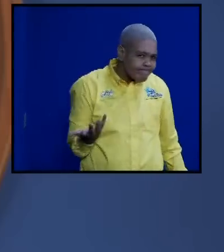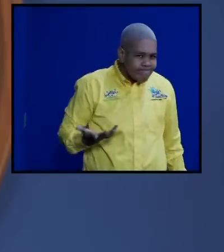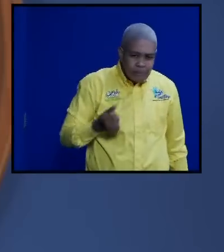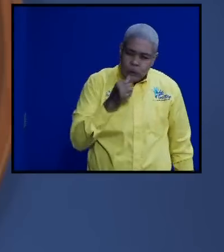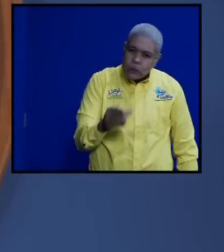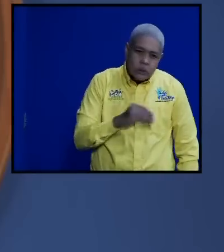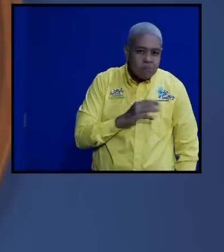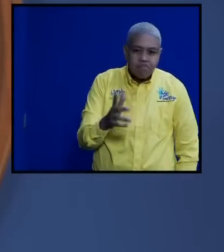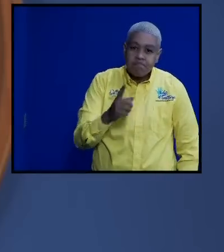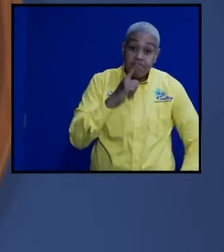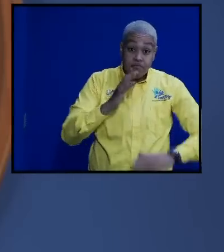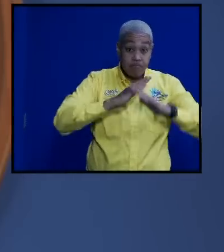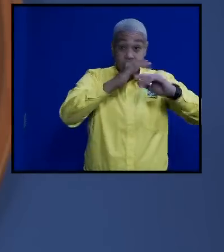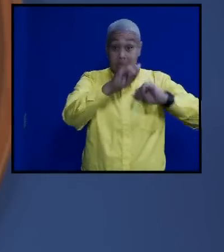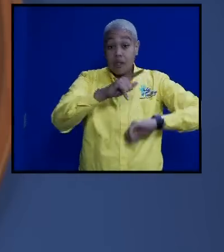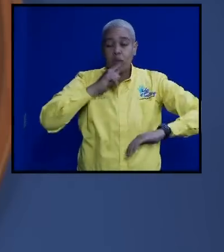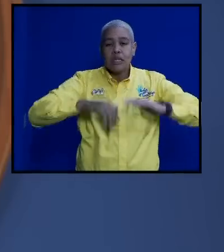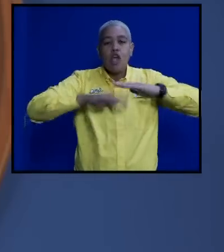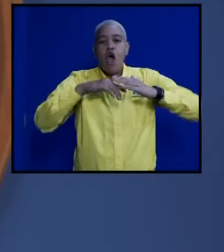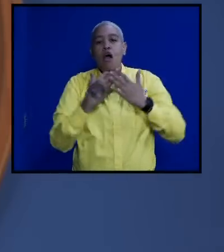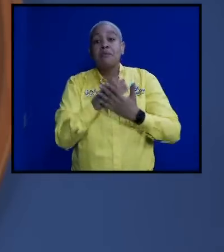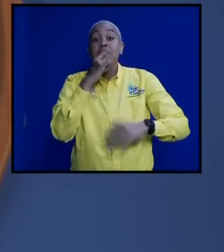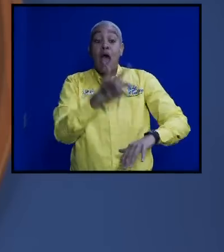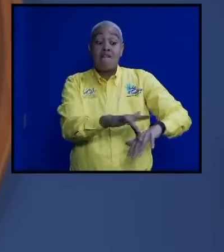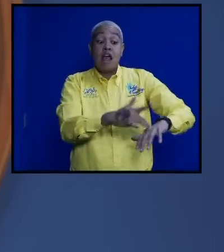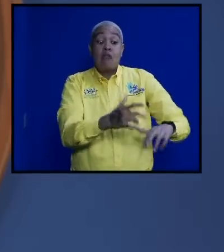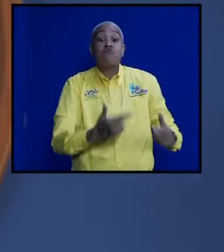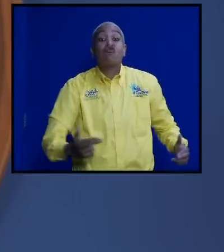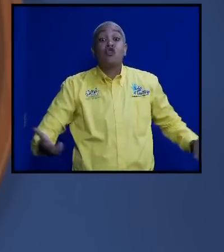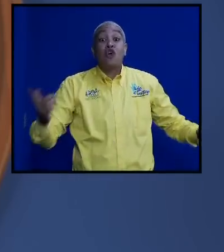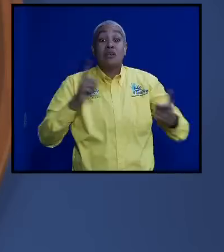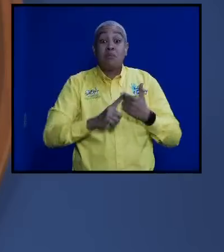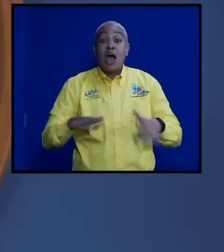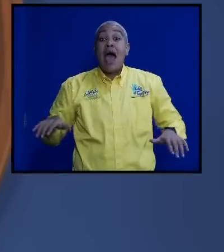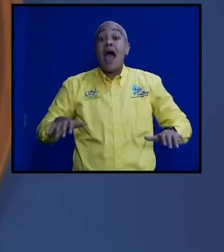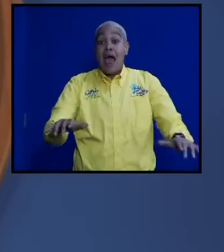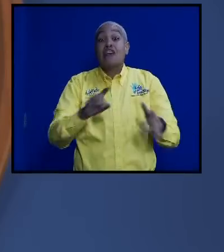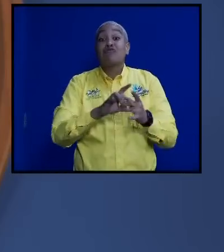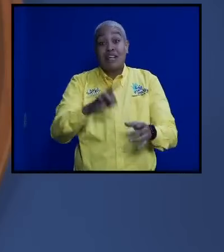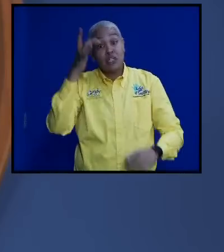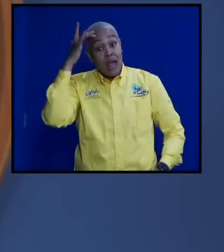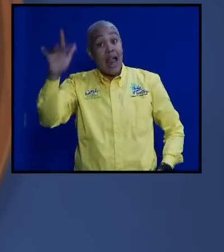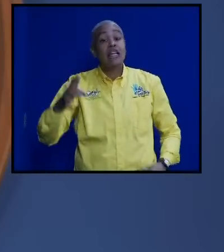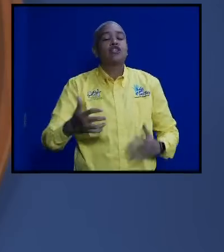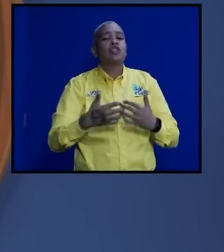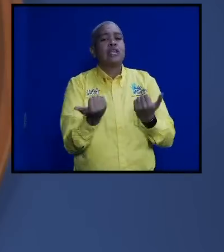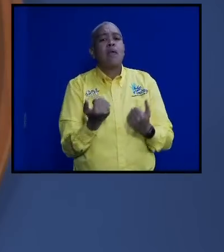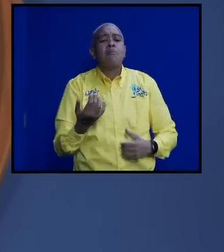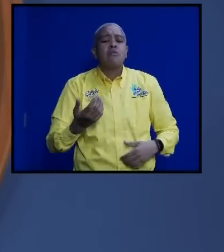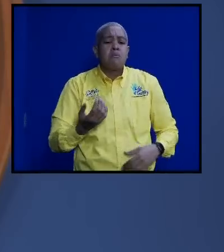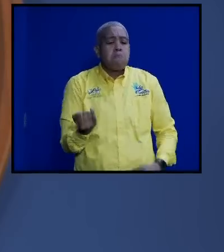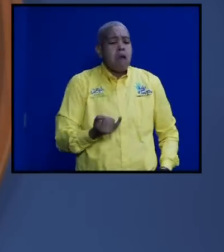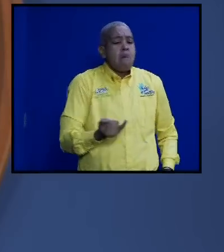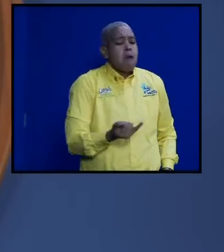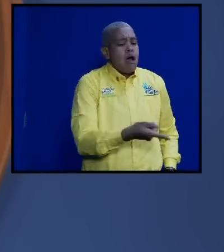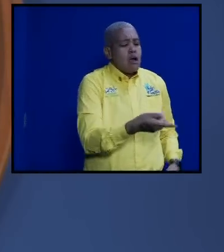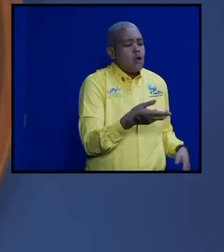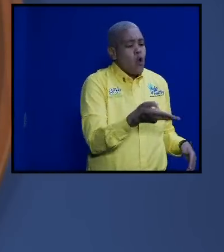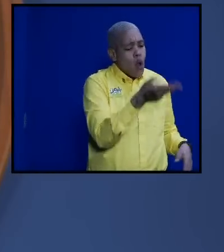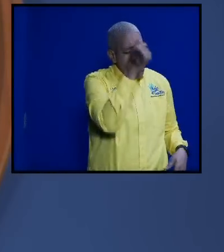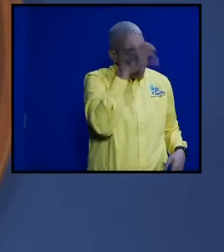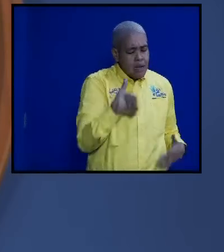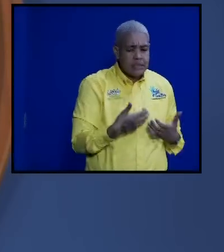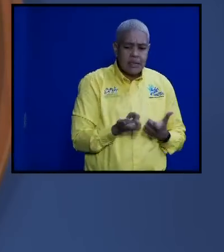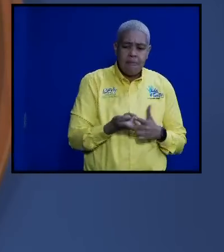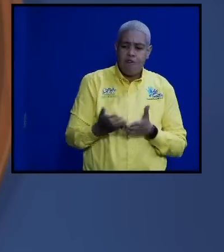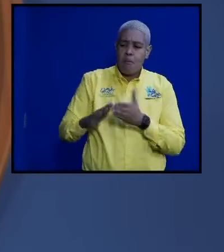need to optimize available resources and act on intelligence to separate those violent gunmen from the communities and